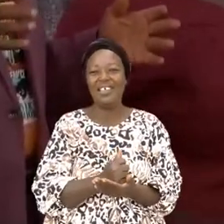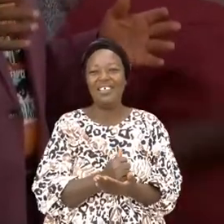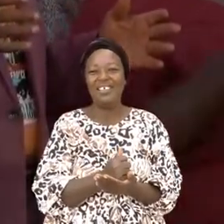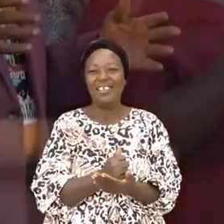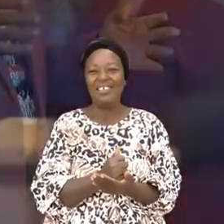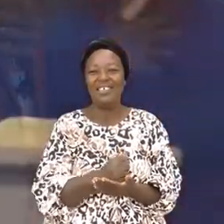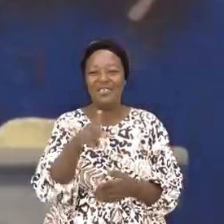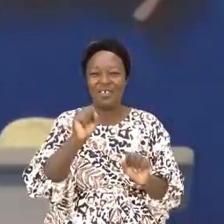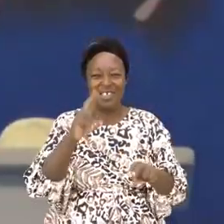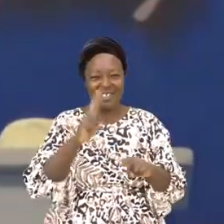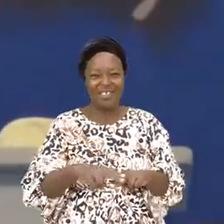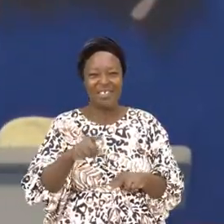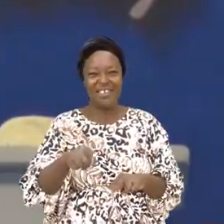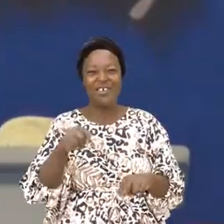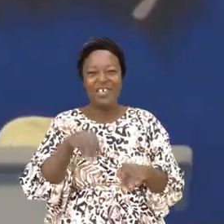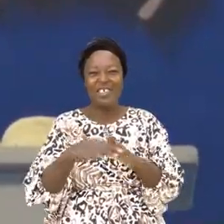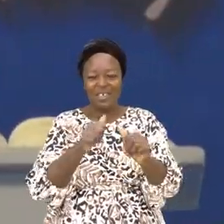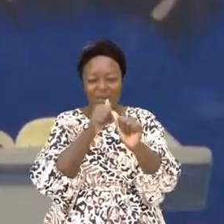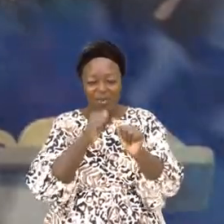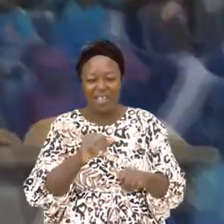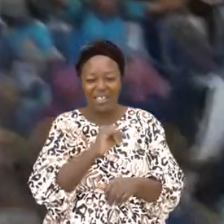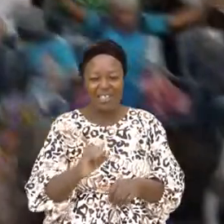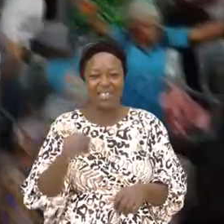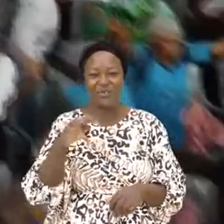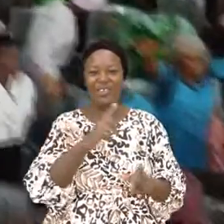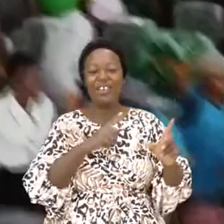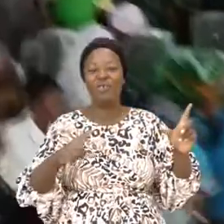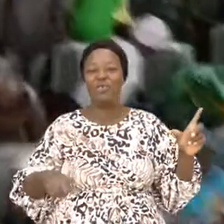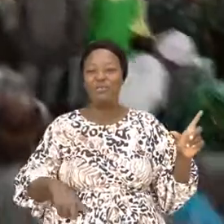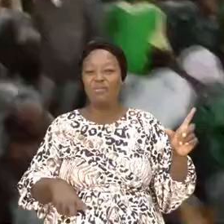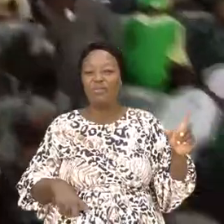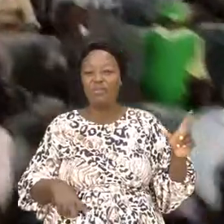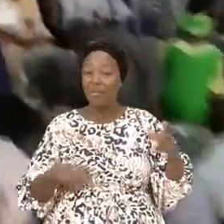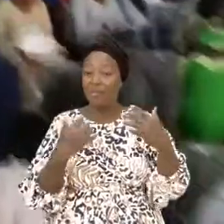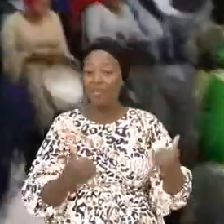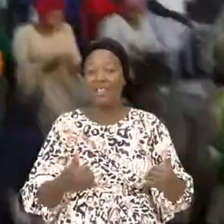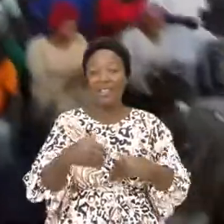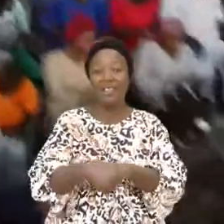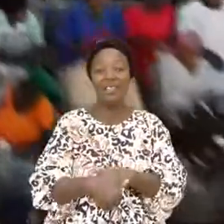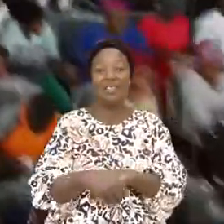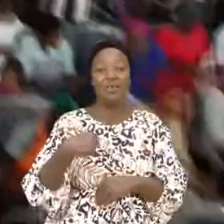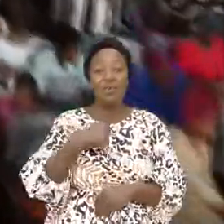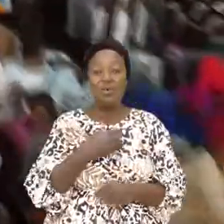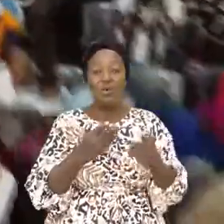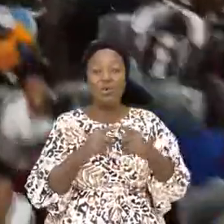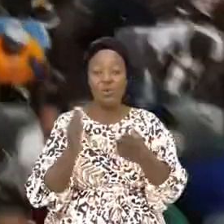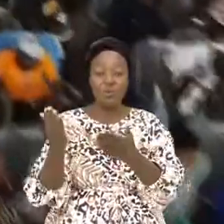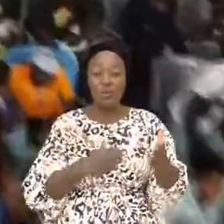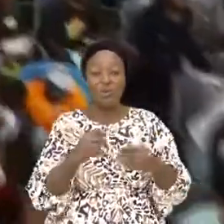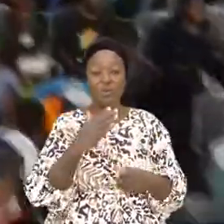You can sit down in the blessing of the Lord. Tonight, we want to bring to